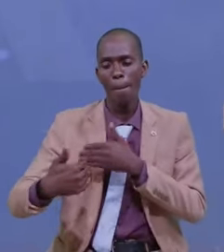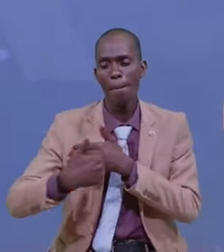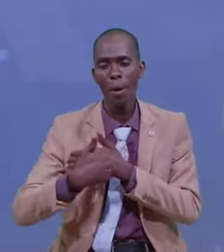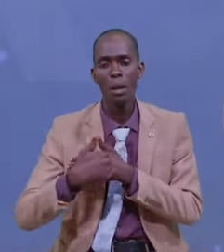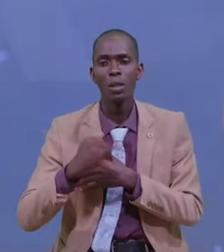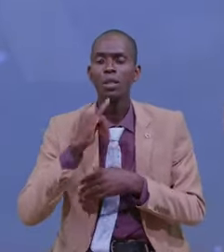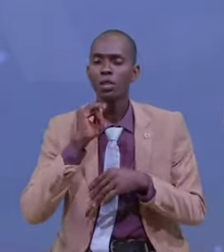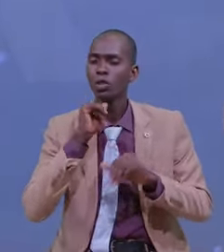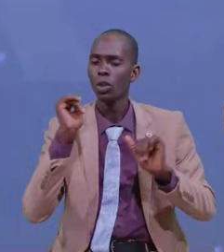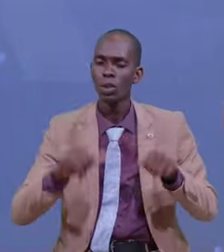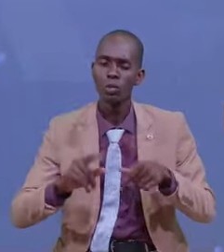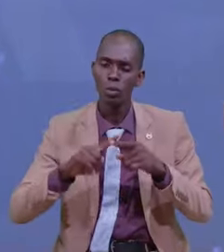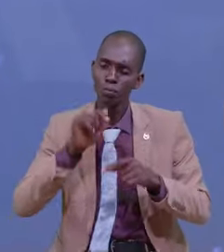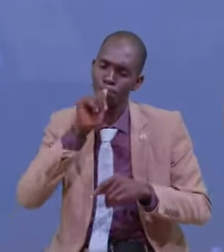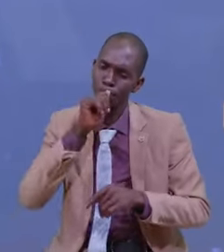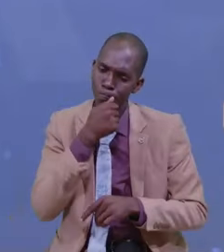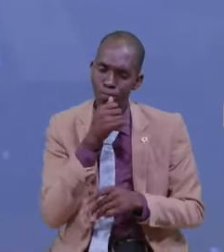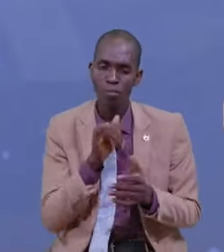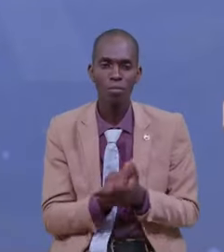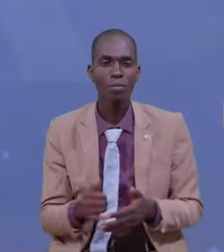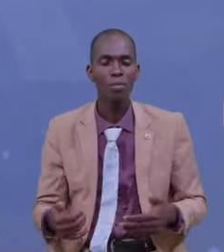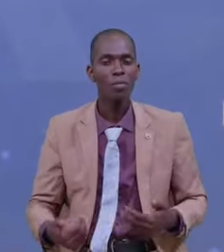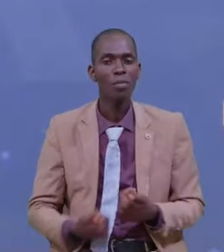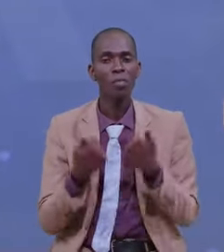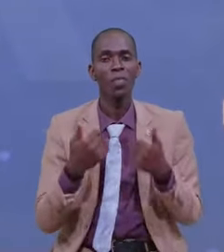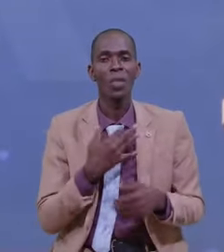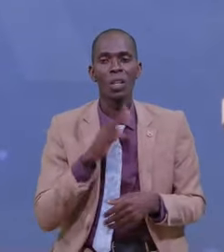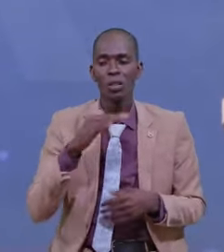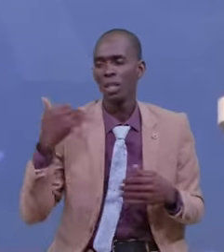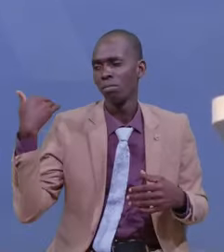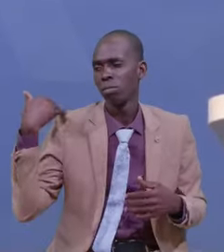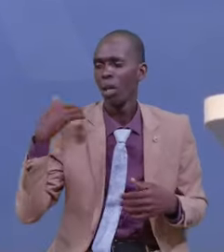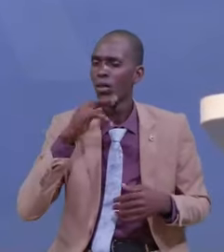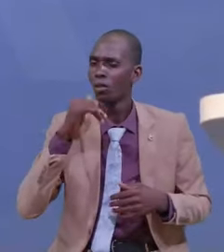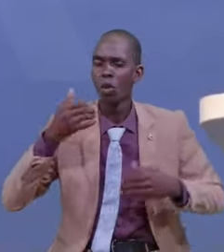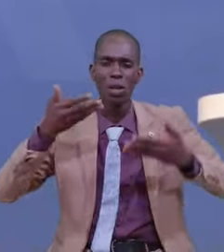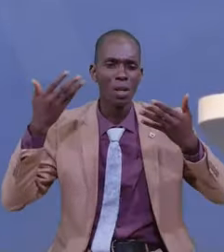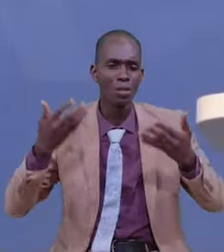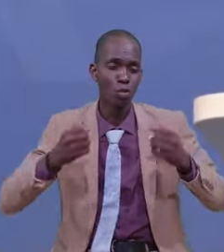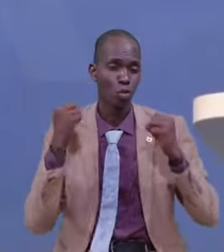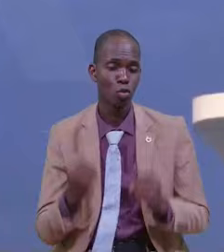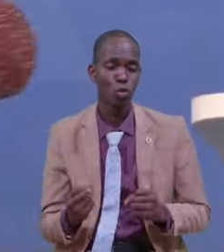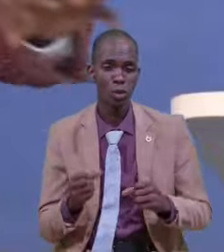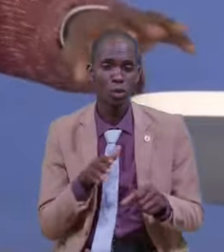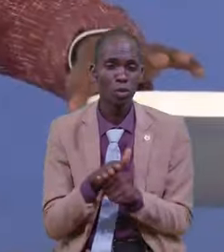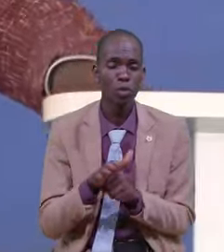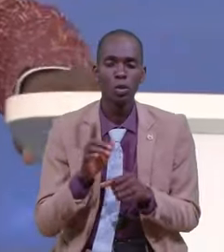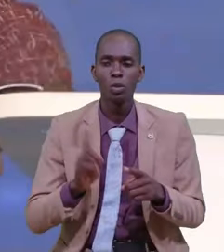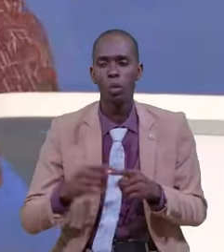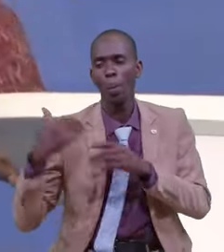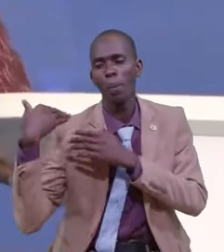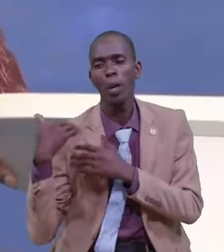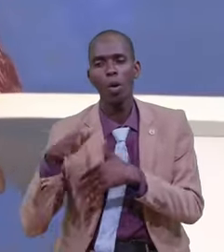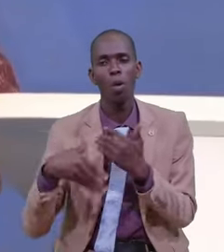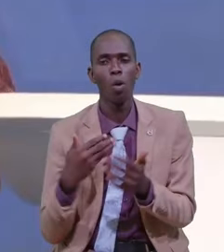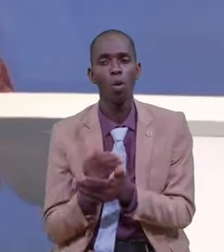that challenge, and shoulders are not strong enough to carry all those challenges, the